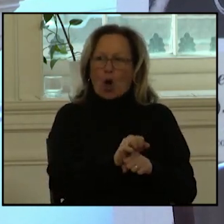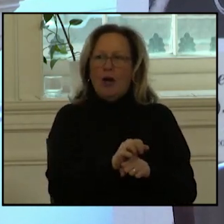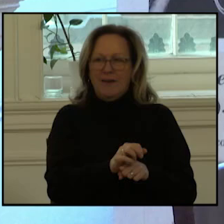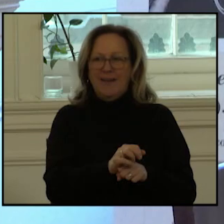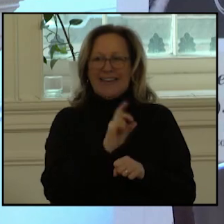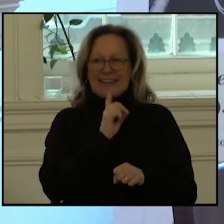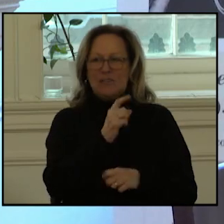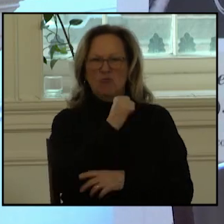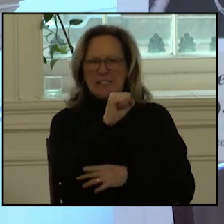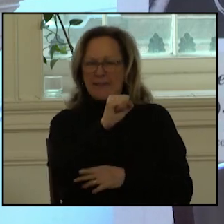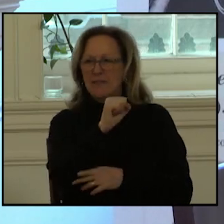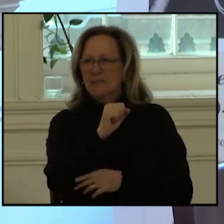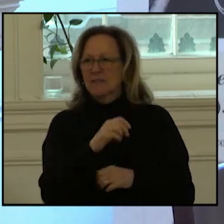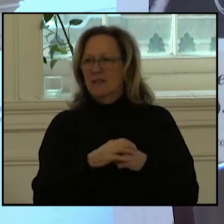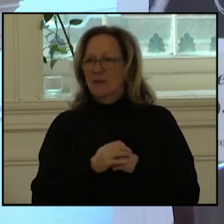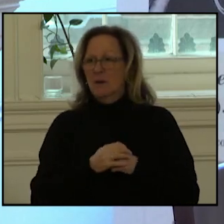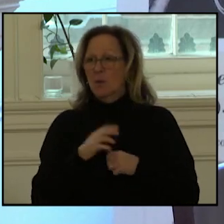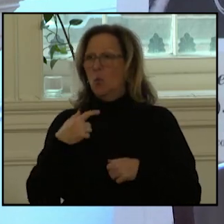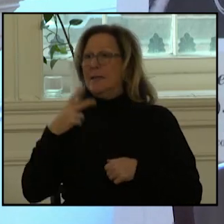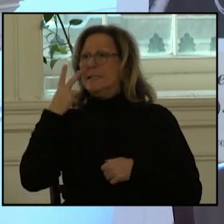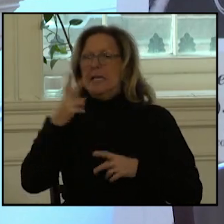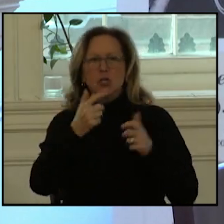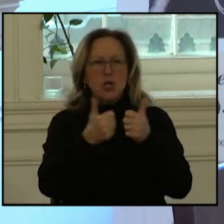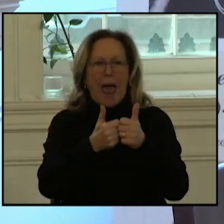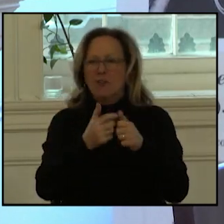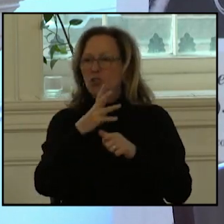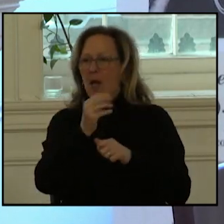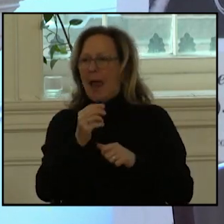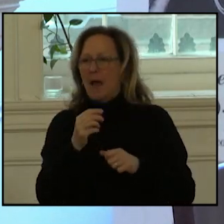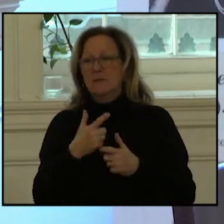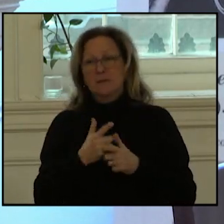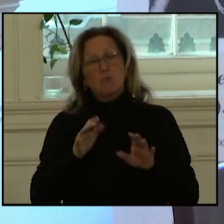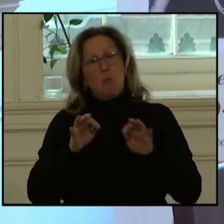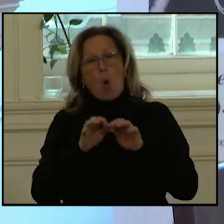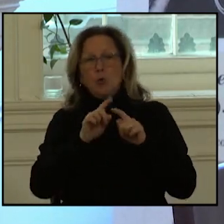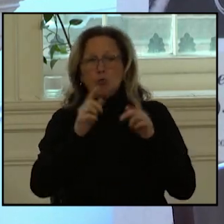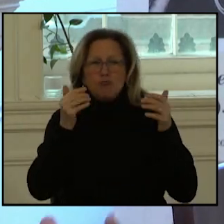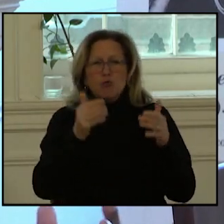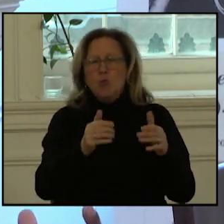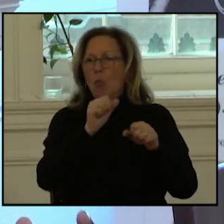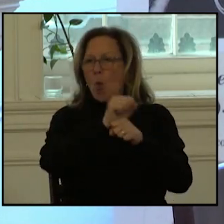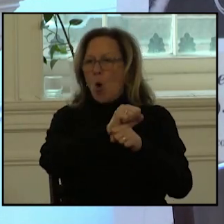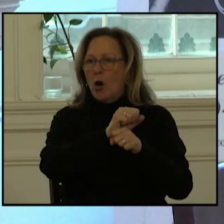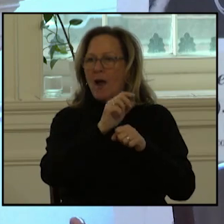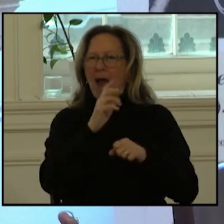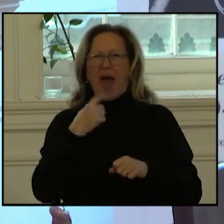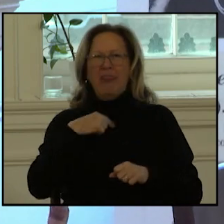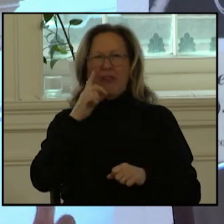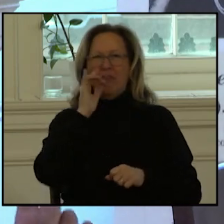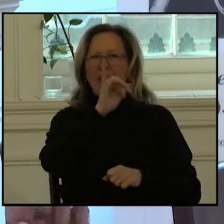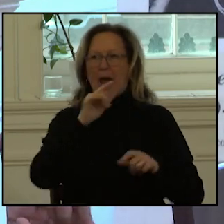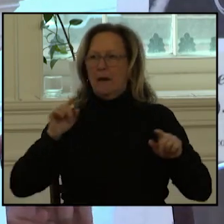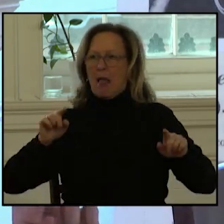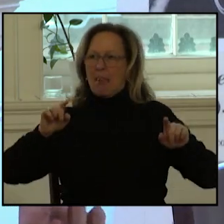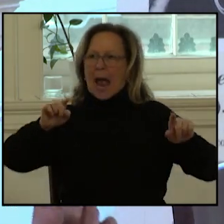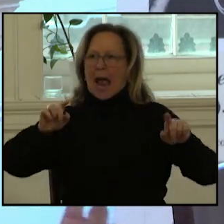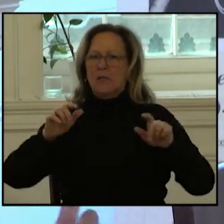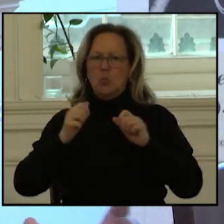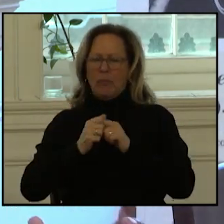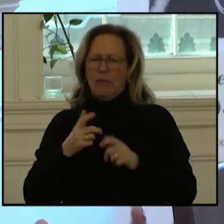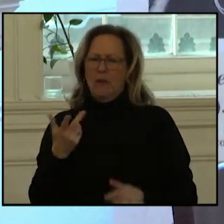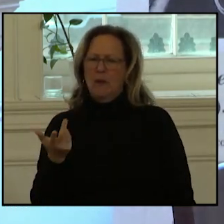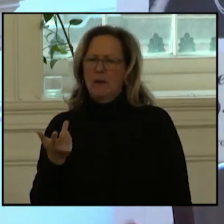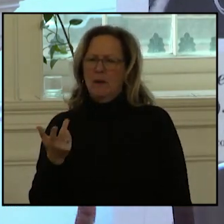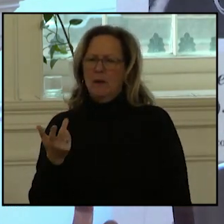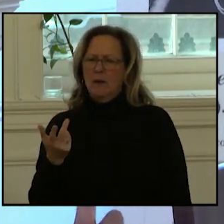as much interest in it and we see a challenge in it, so we don't. And I think that just aligns to, you know, how a lot